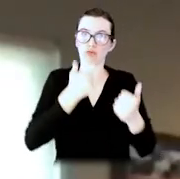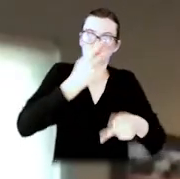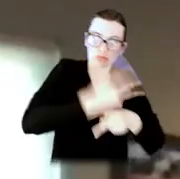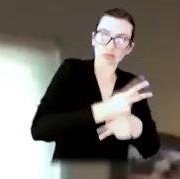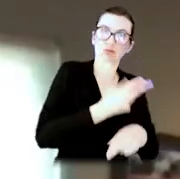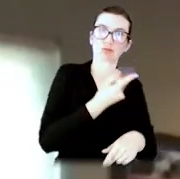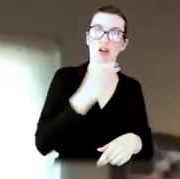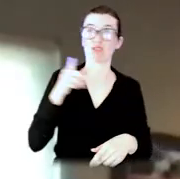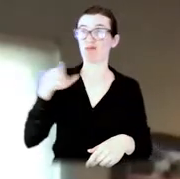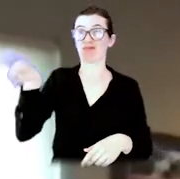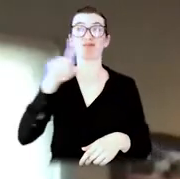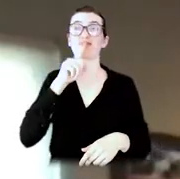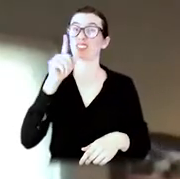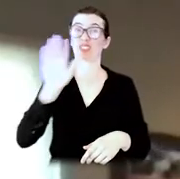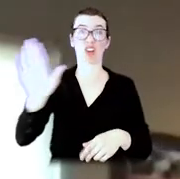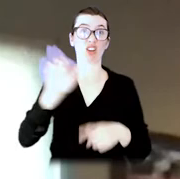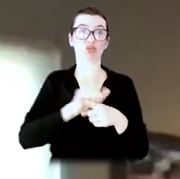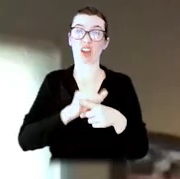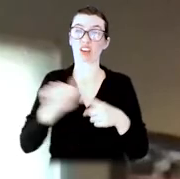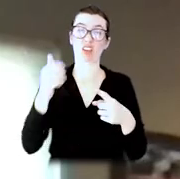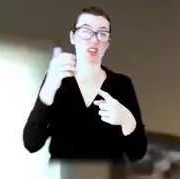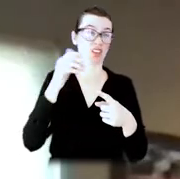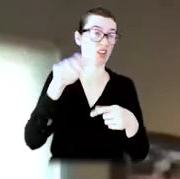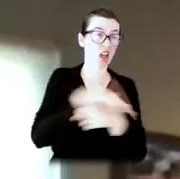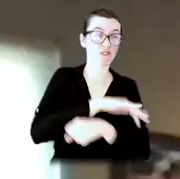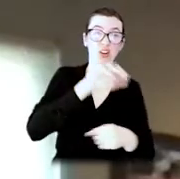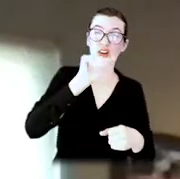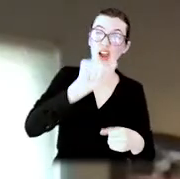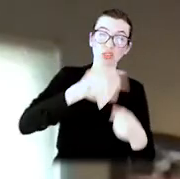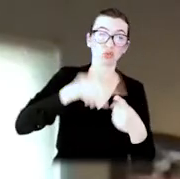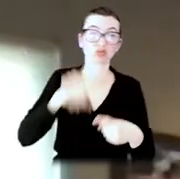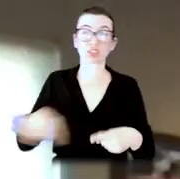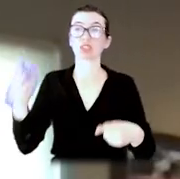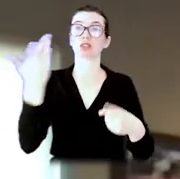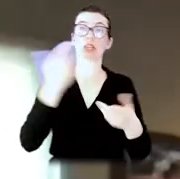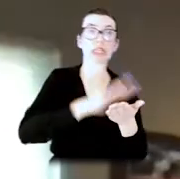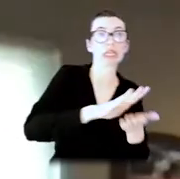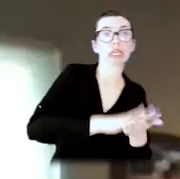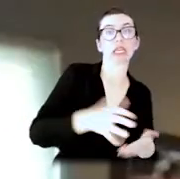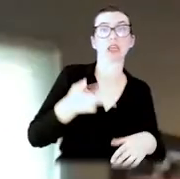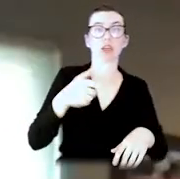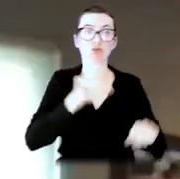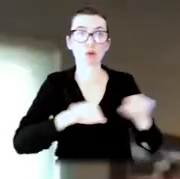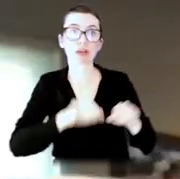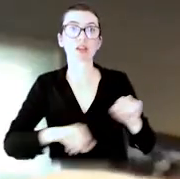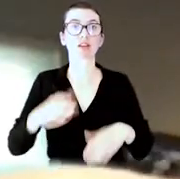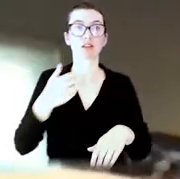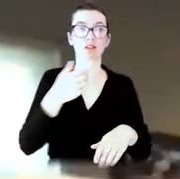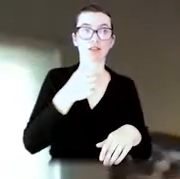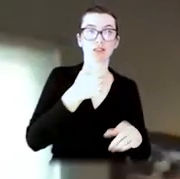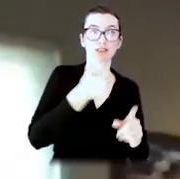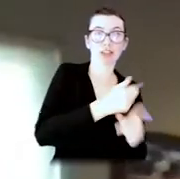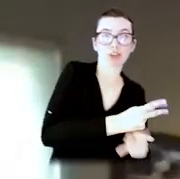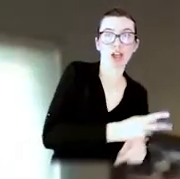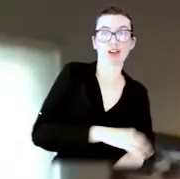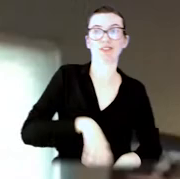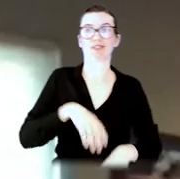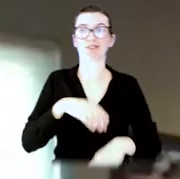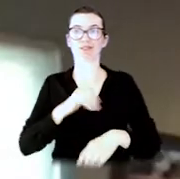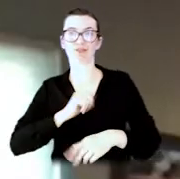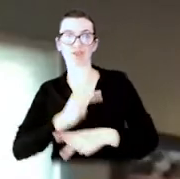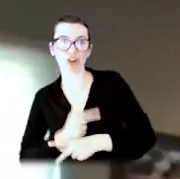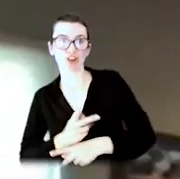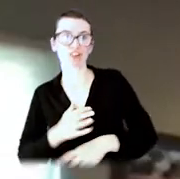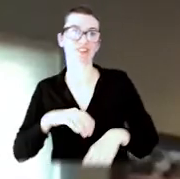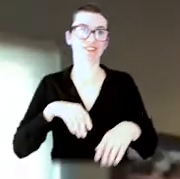everything from, you know, grooming to cleaning to self-care for the dog, and,